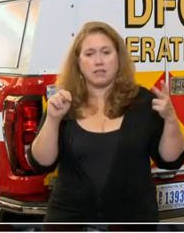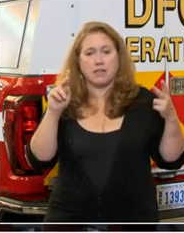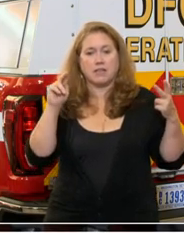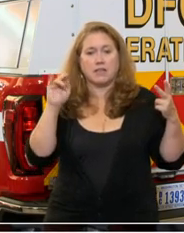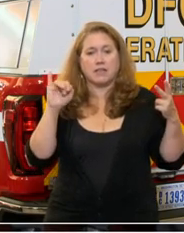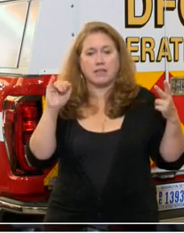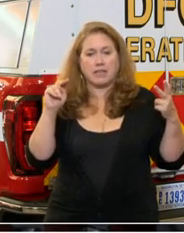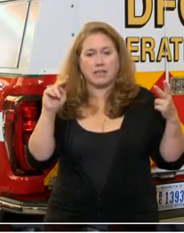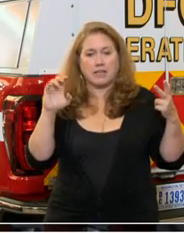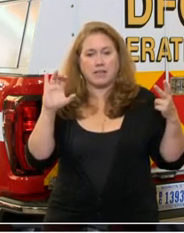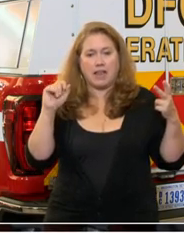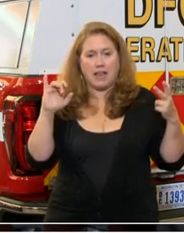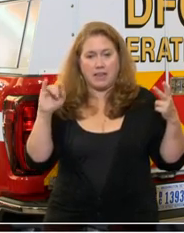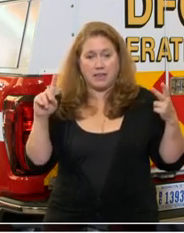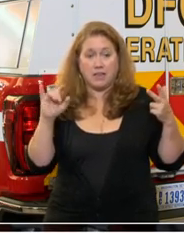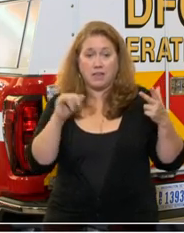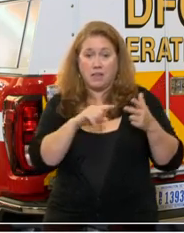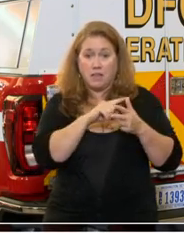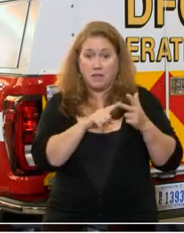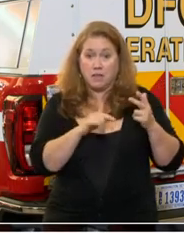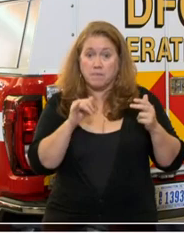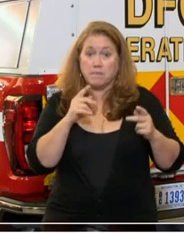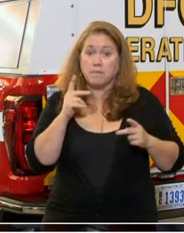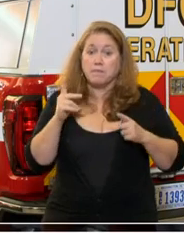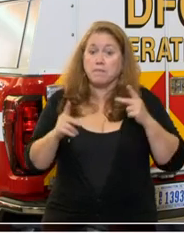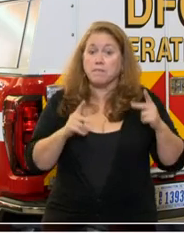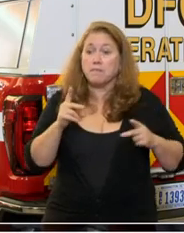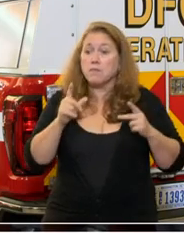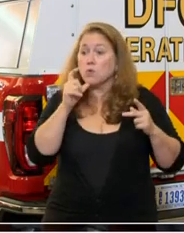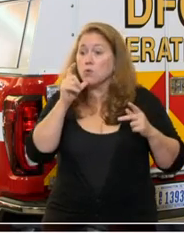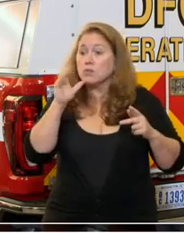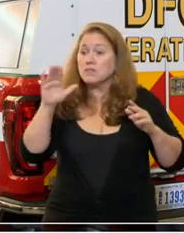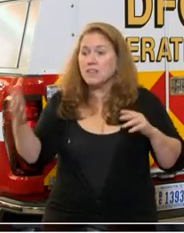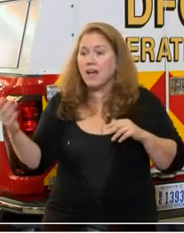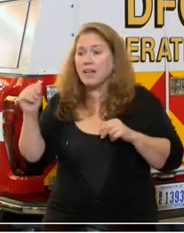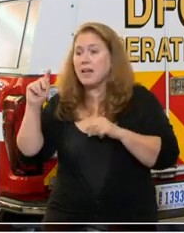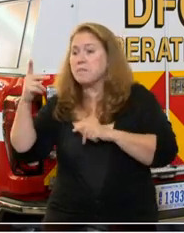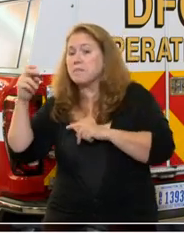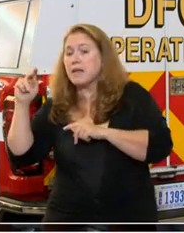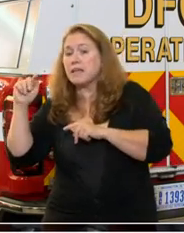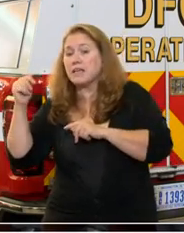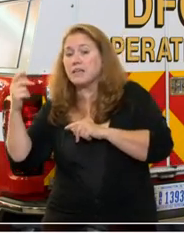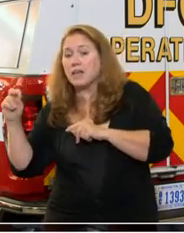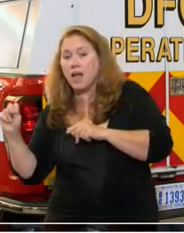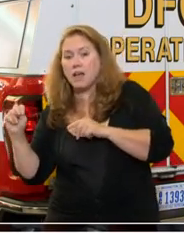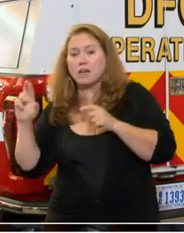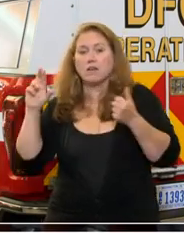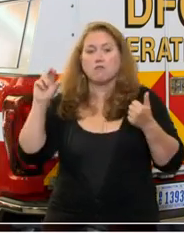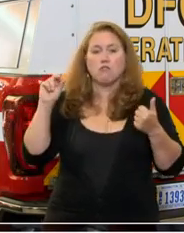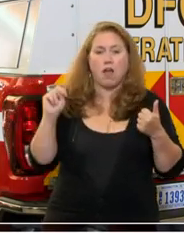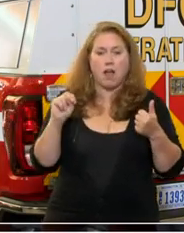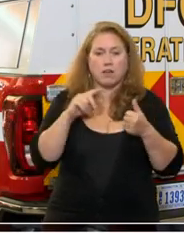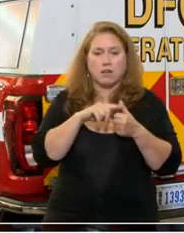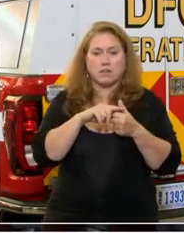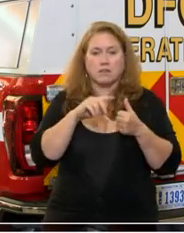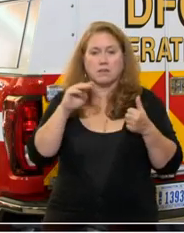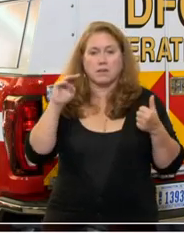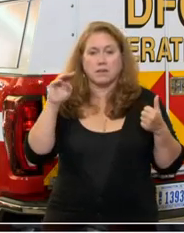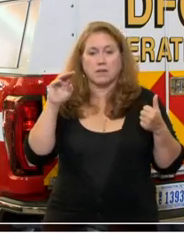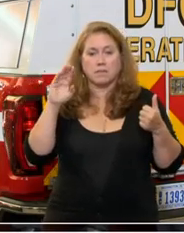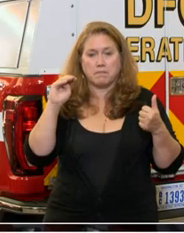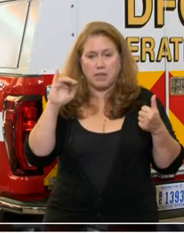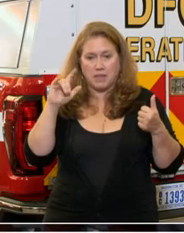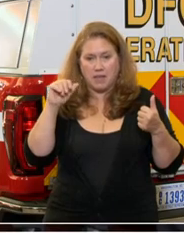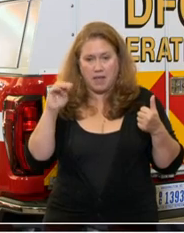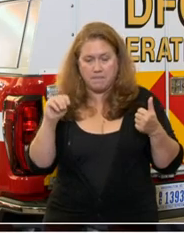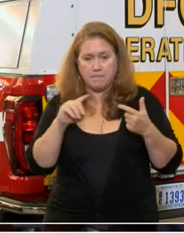and Edna Stevens. We pray for their families and their loved ones, and we pray